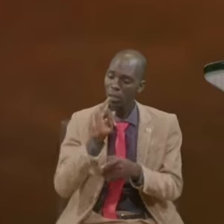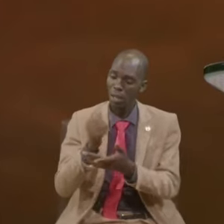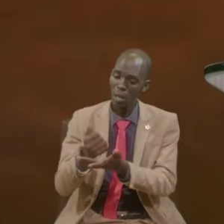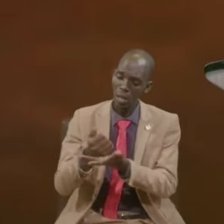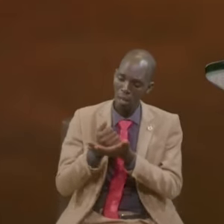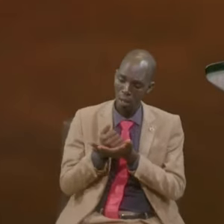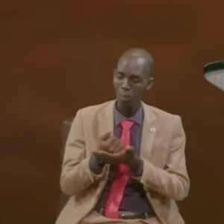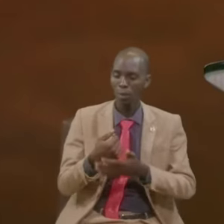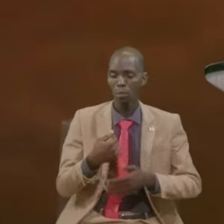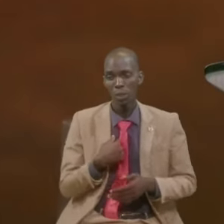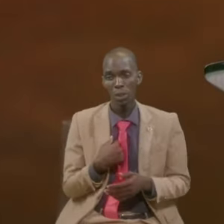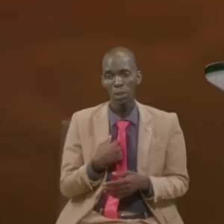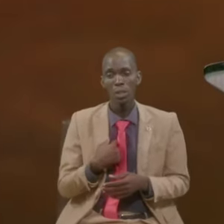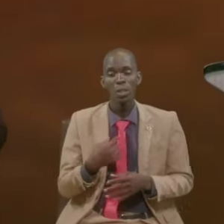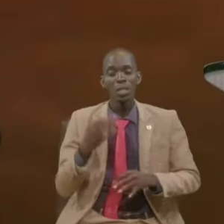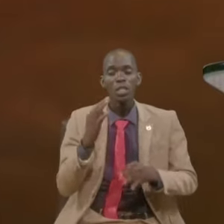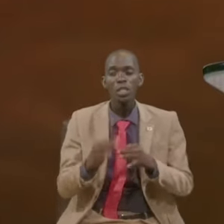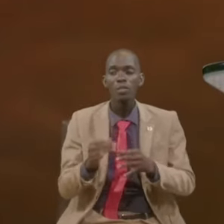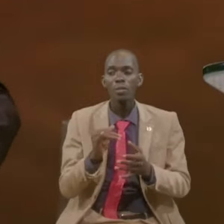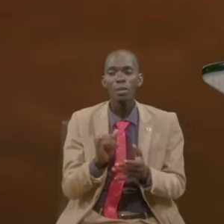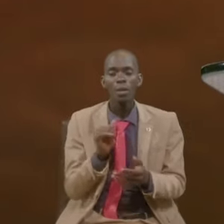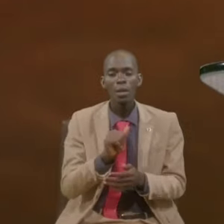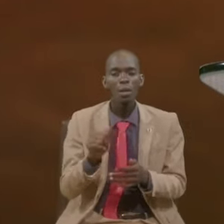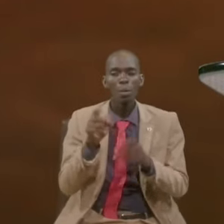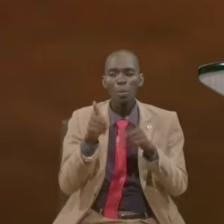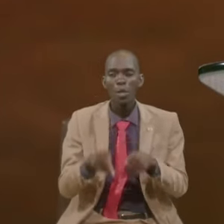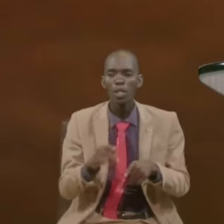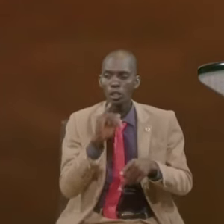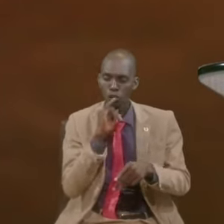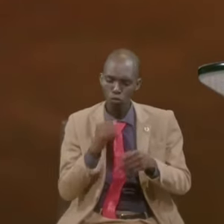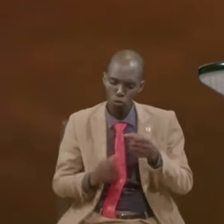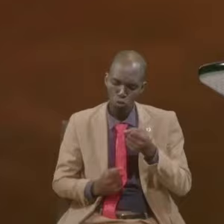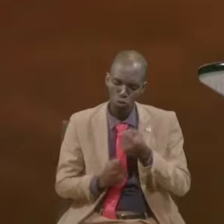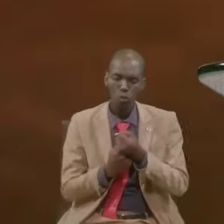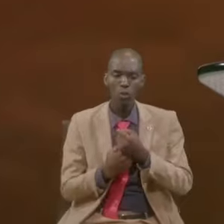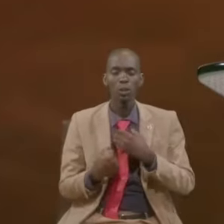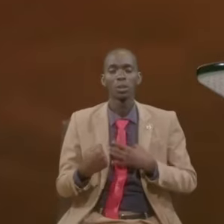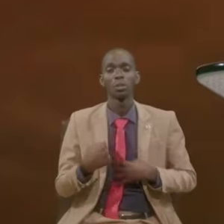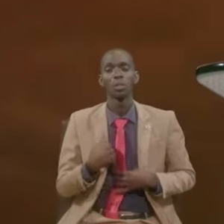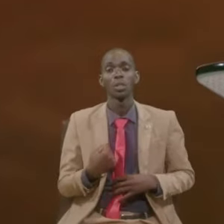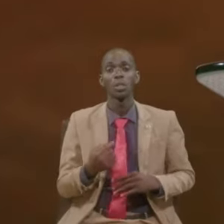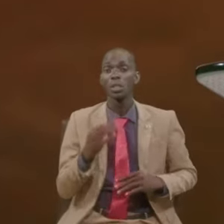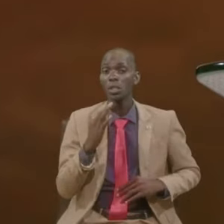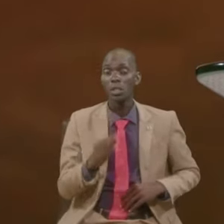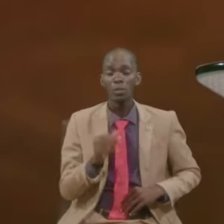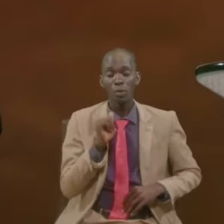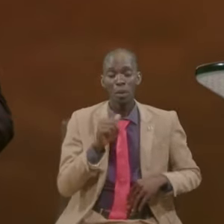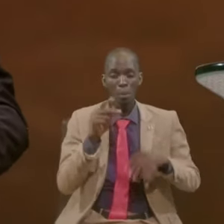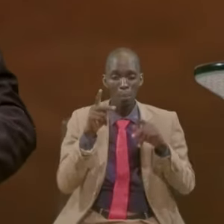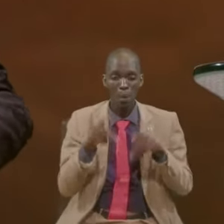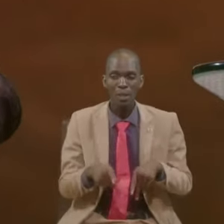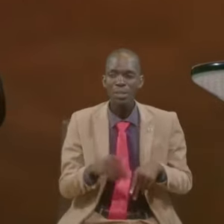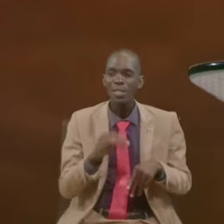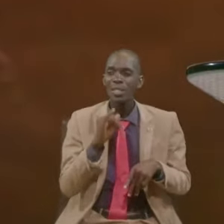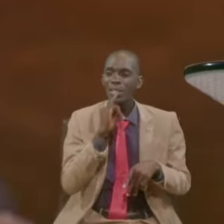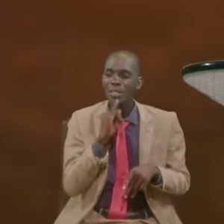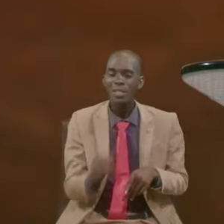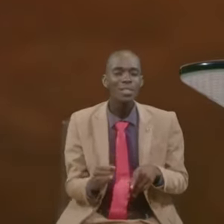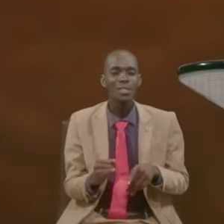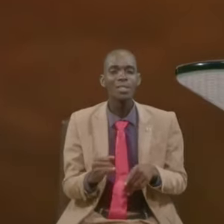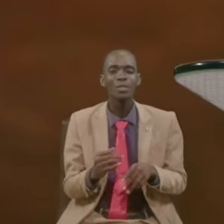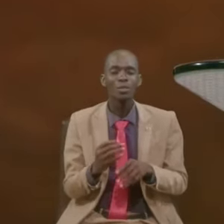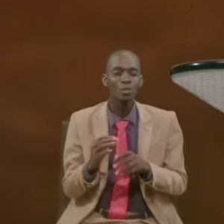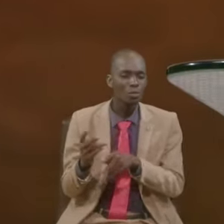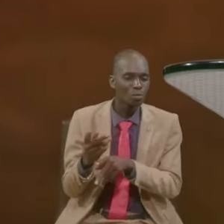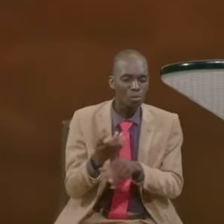if a person is supporting me, if a person is taking good care